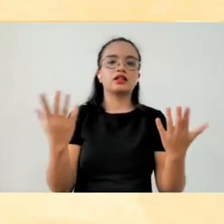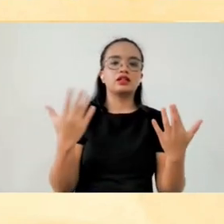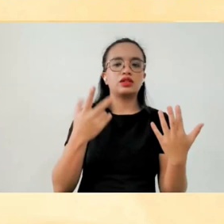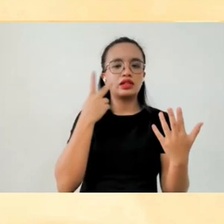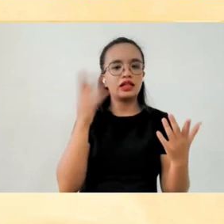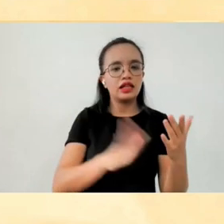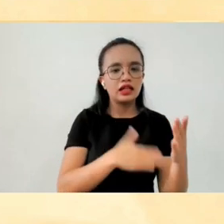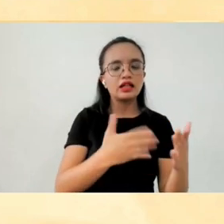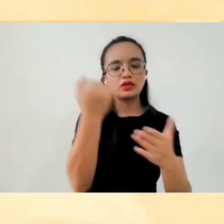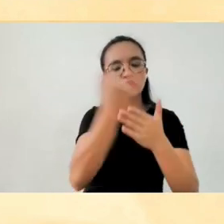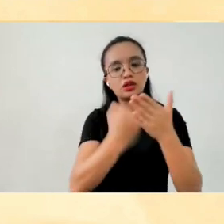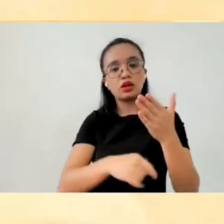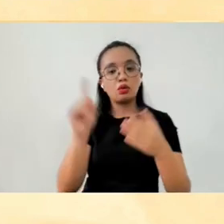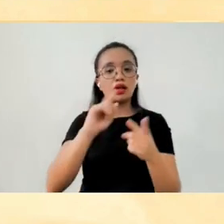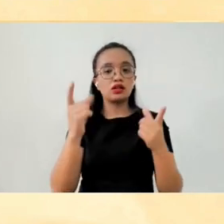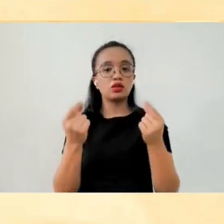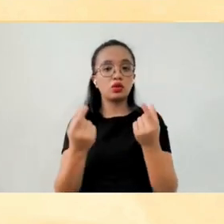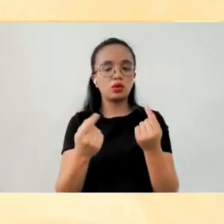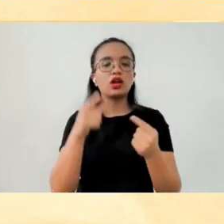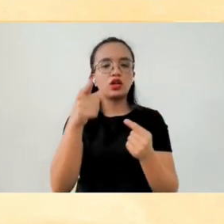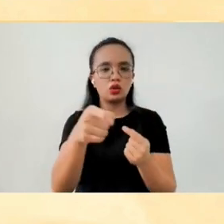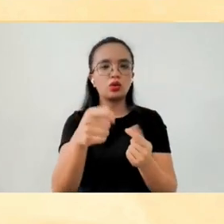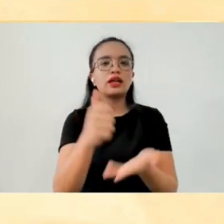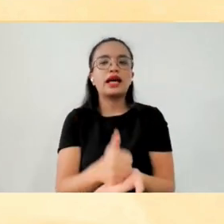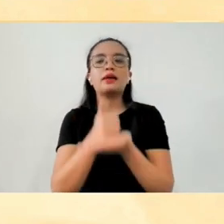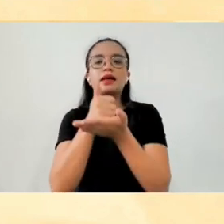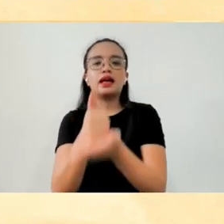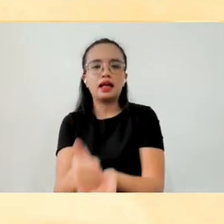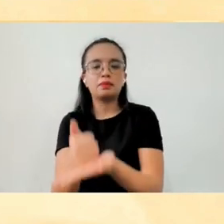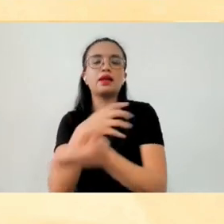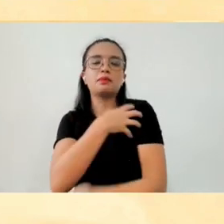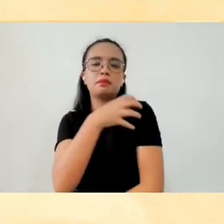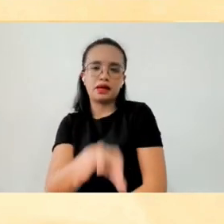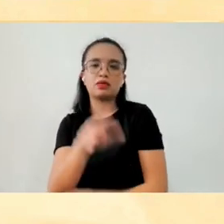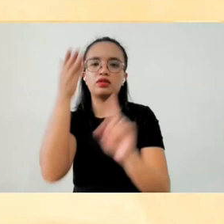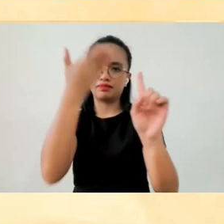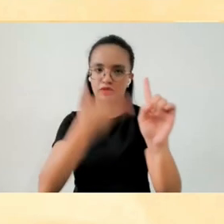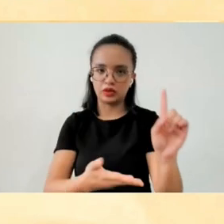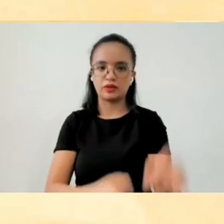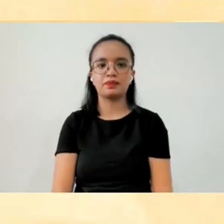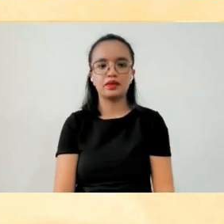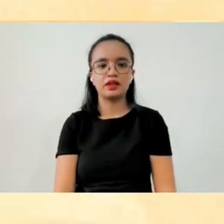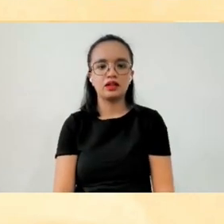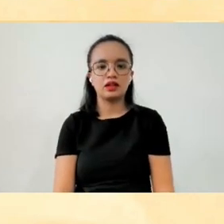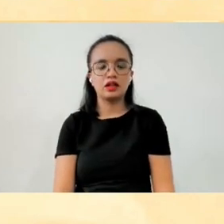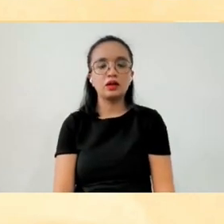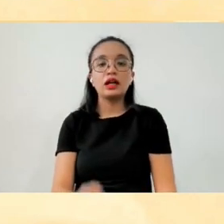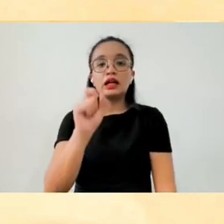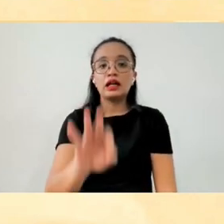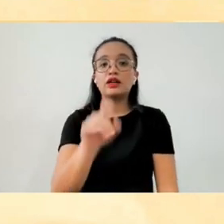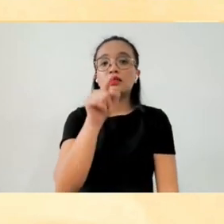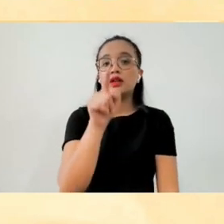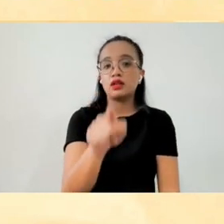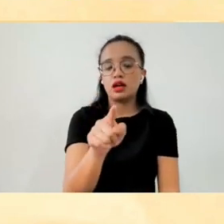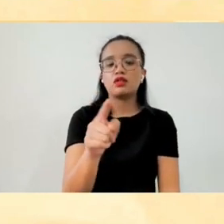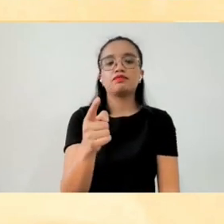it. What you do is you empower the person, because when you go inside, when you through